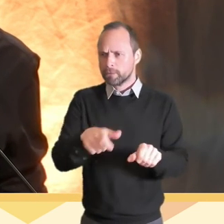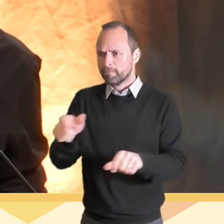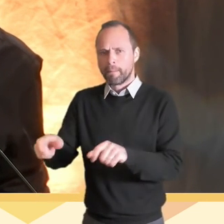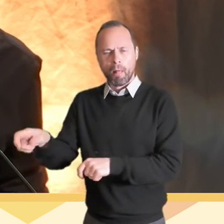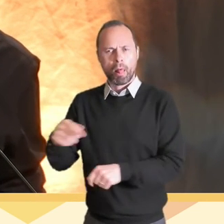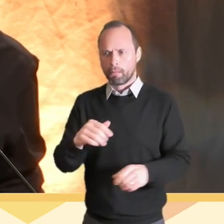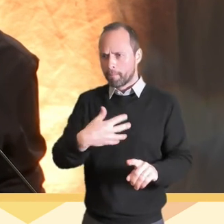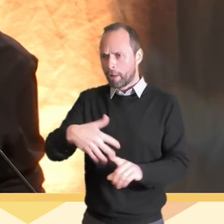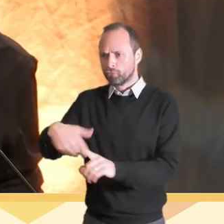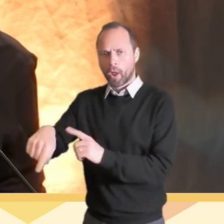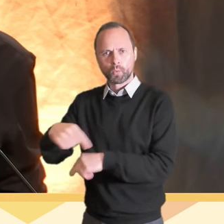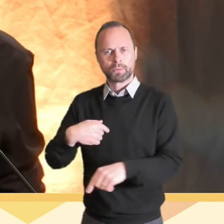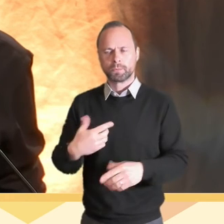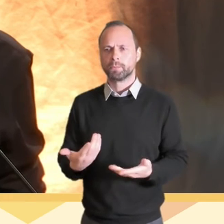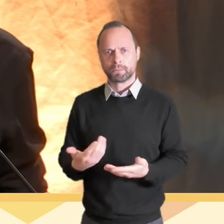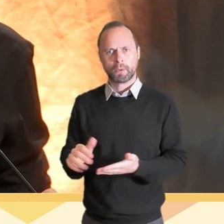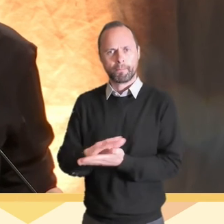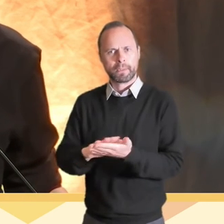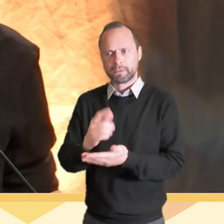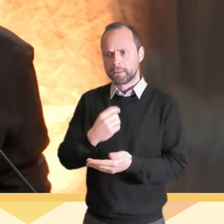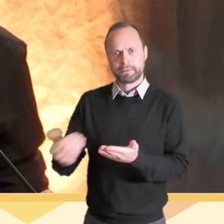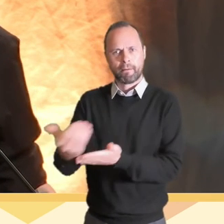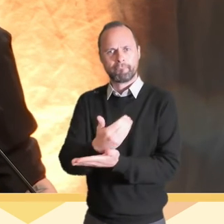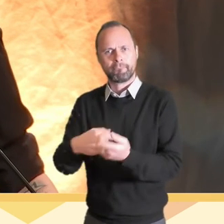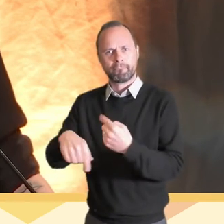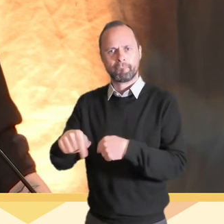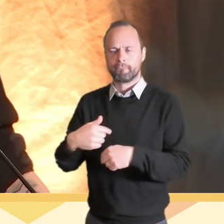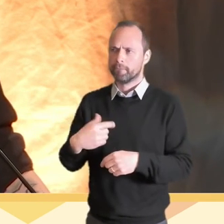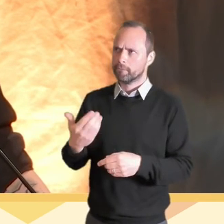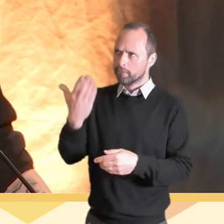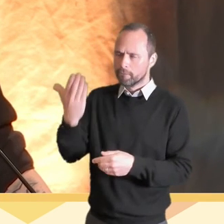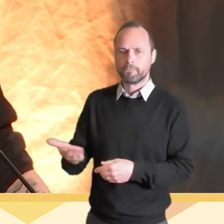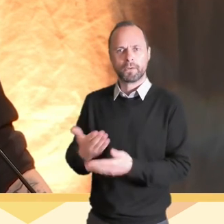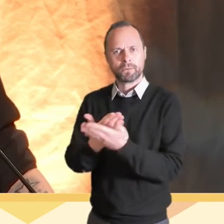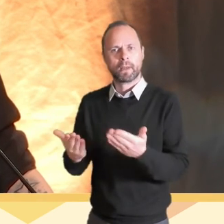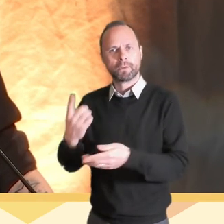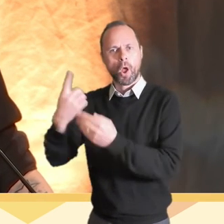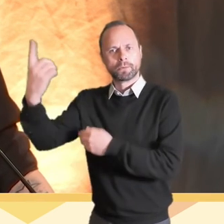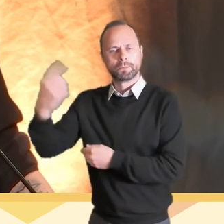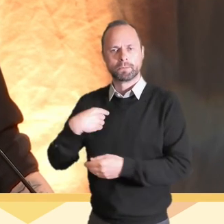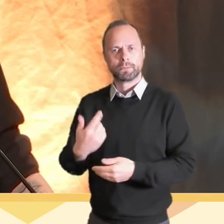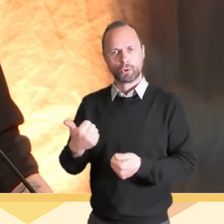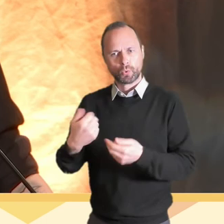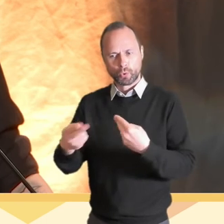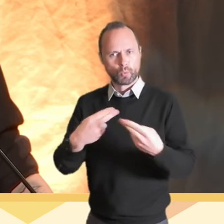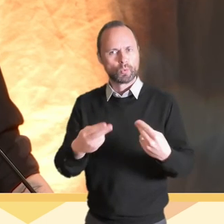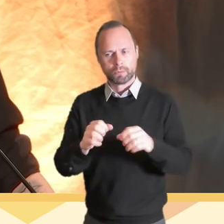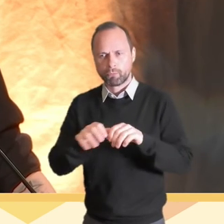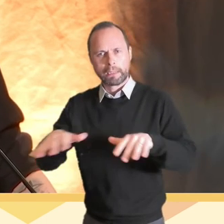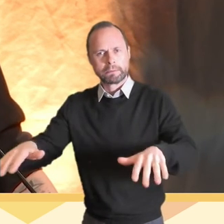may by some means save some. I do it all for the sake of the gospel, so that I may share in its